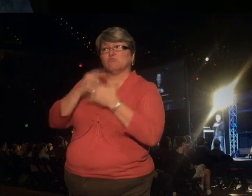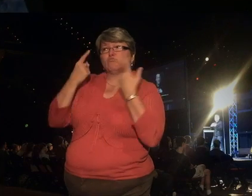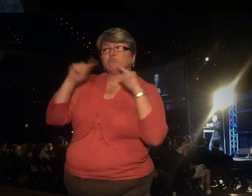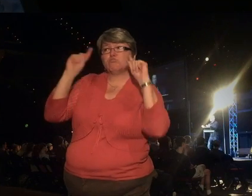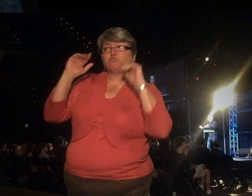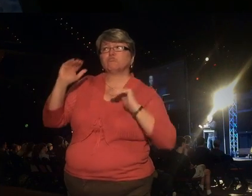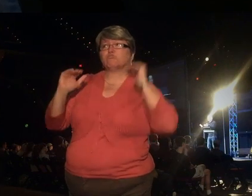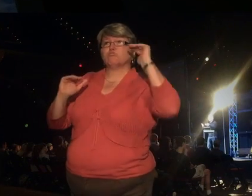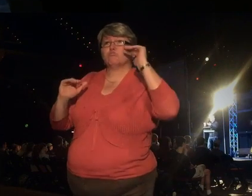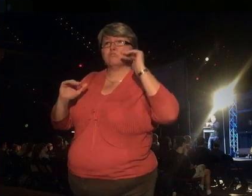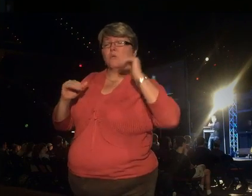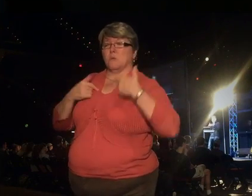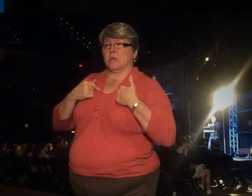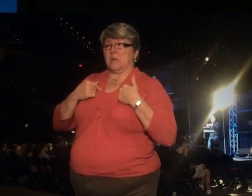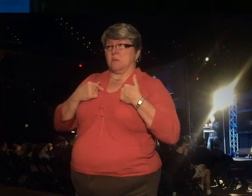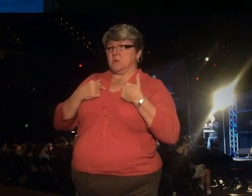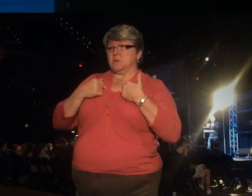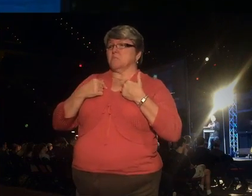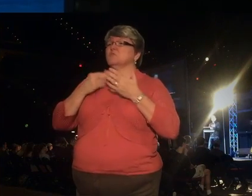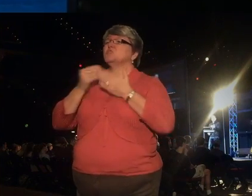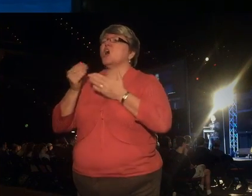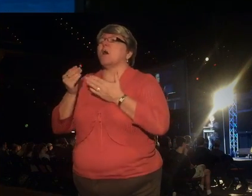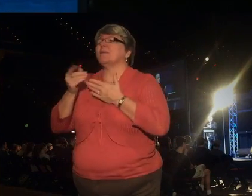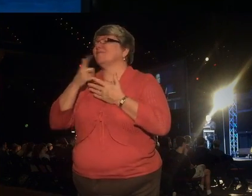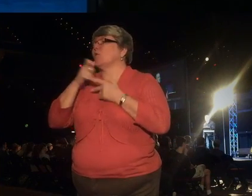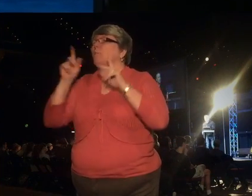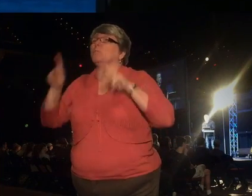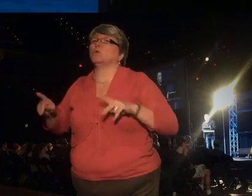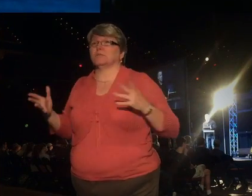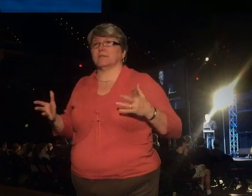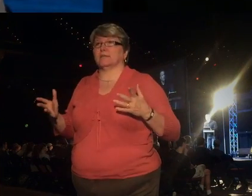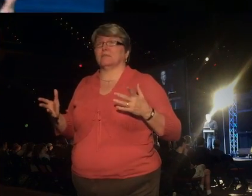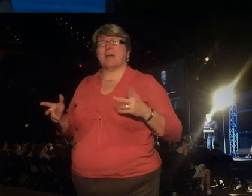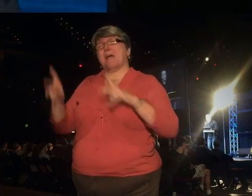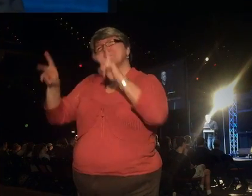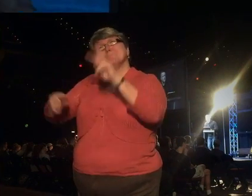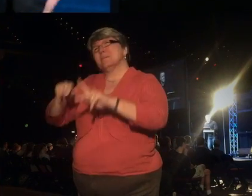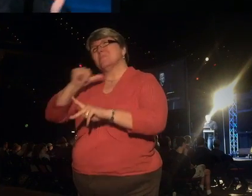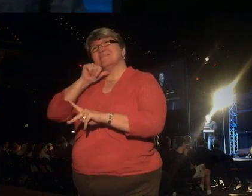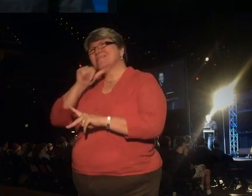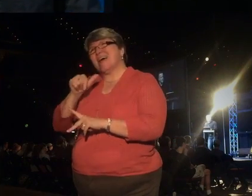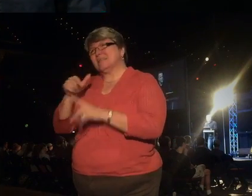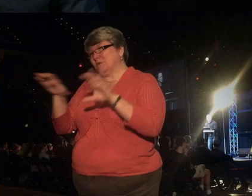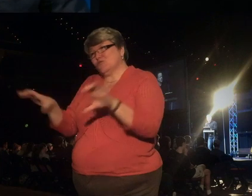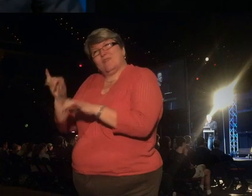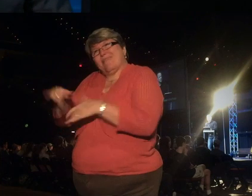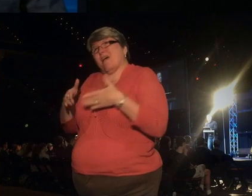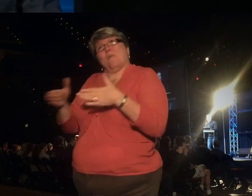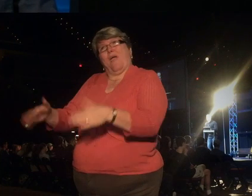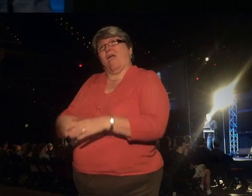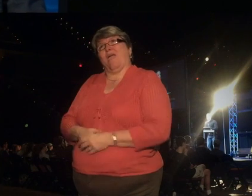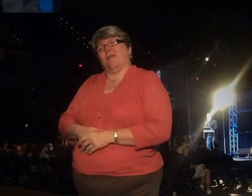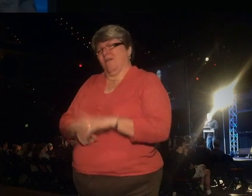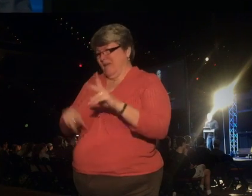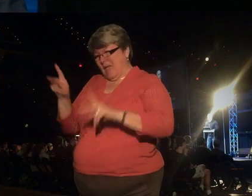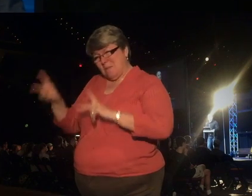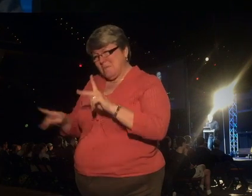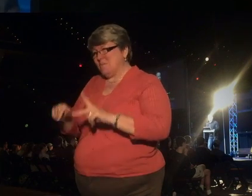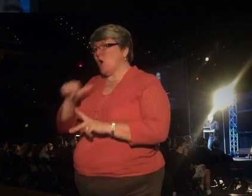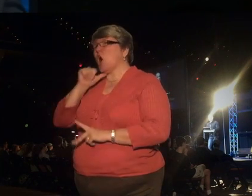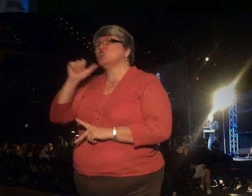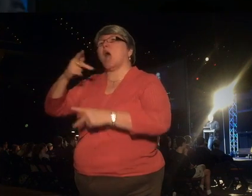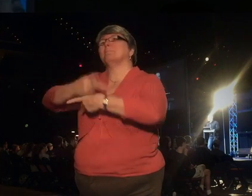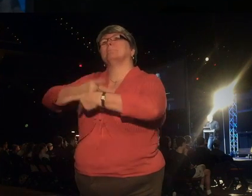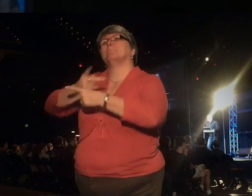be. And we become consumers of people. But people aren't meant to be treated like that. People aren't